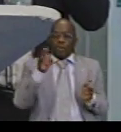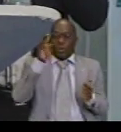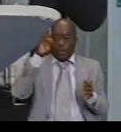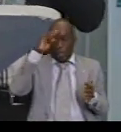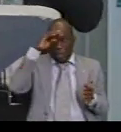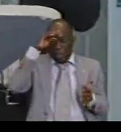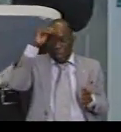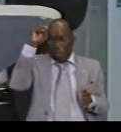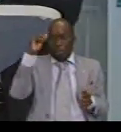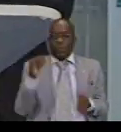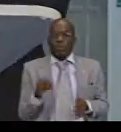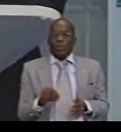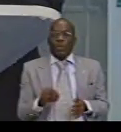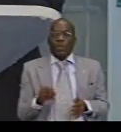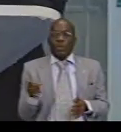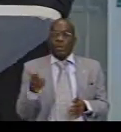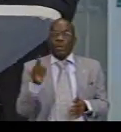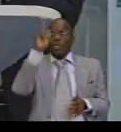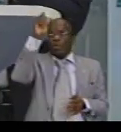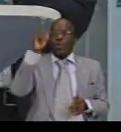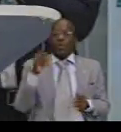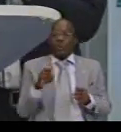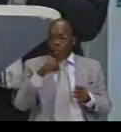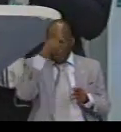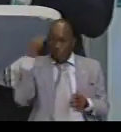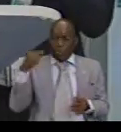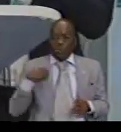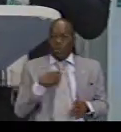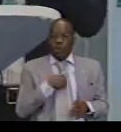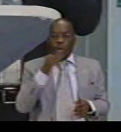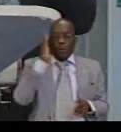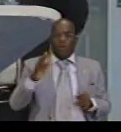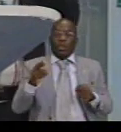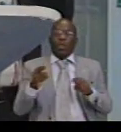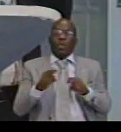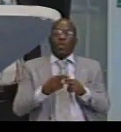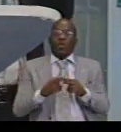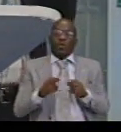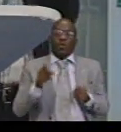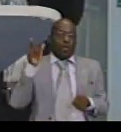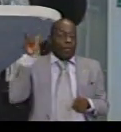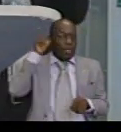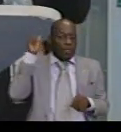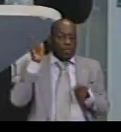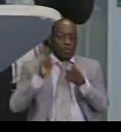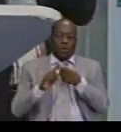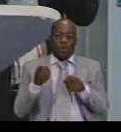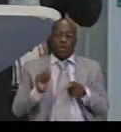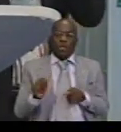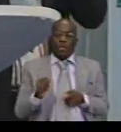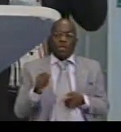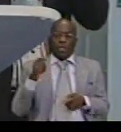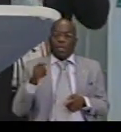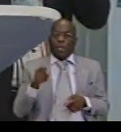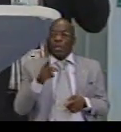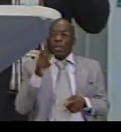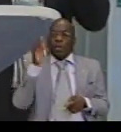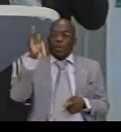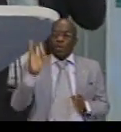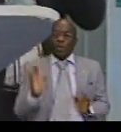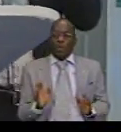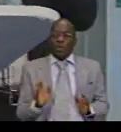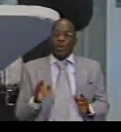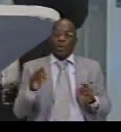Because we soon bring the man of God in our midst here. And today will be special. I say it again, today will be